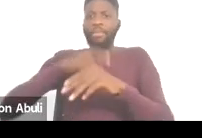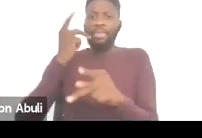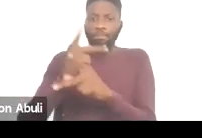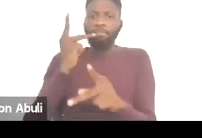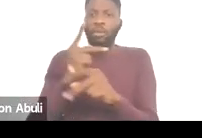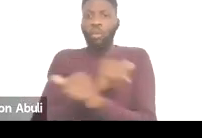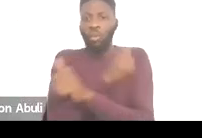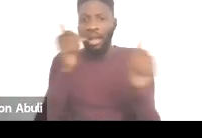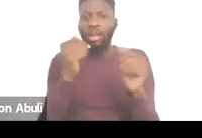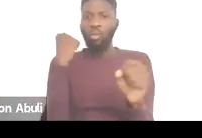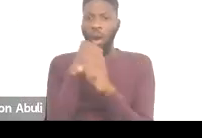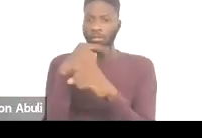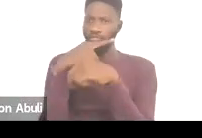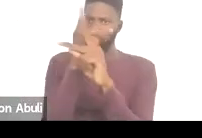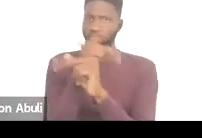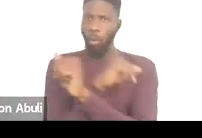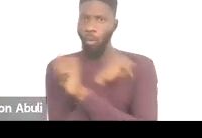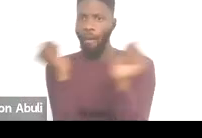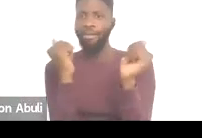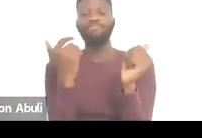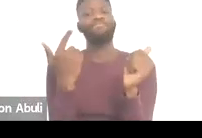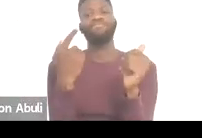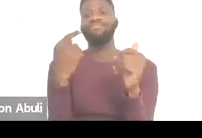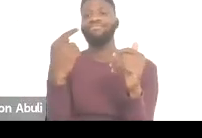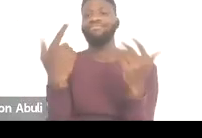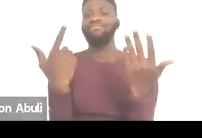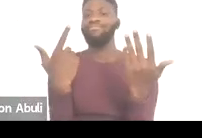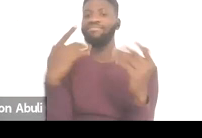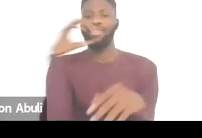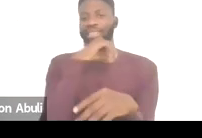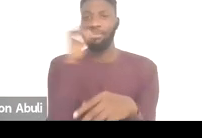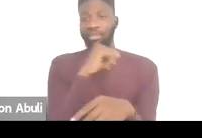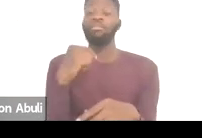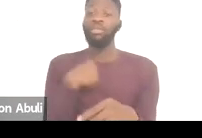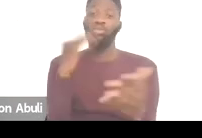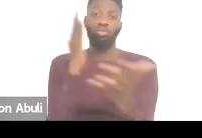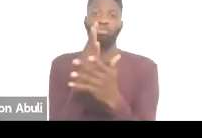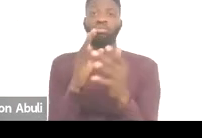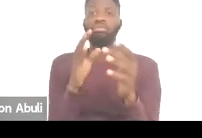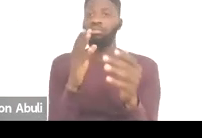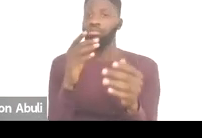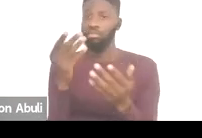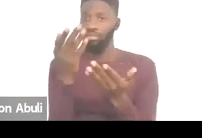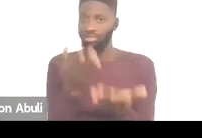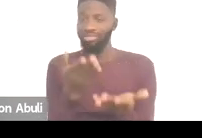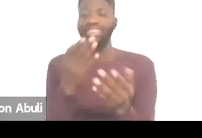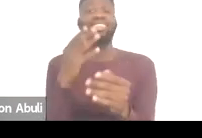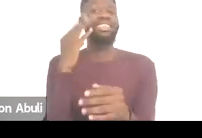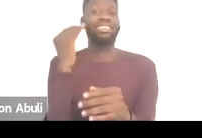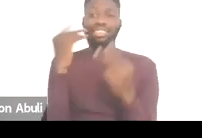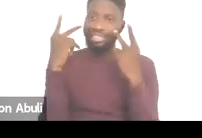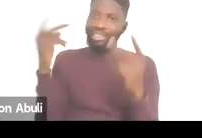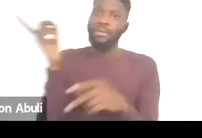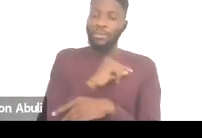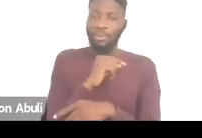management. And I can assure you and attest to this, being that I am experiencing this firsthand, that the expectations